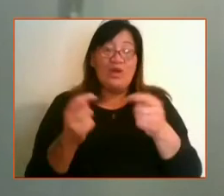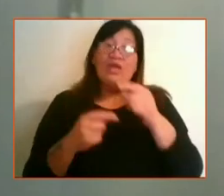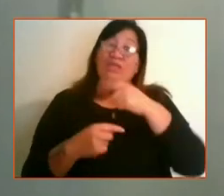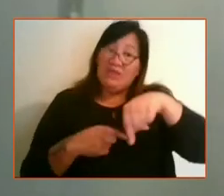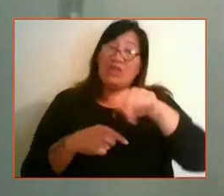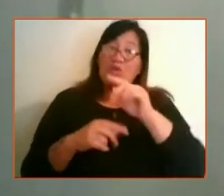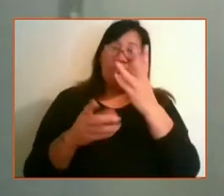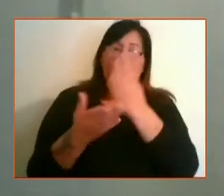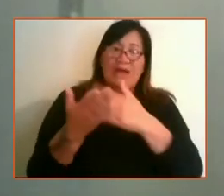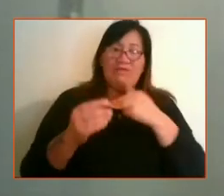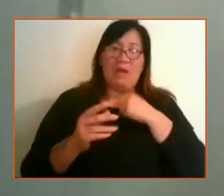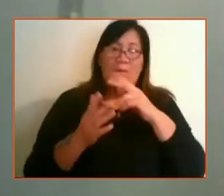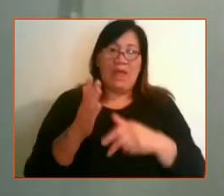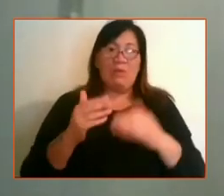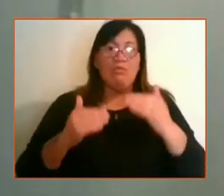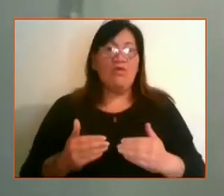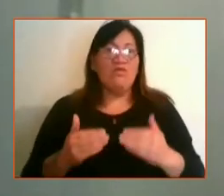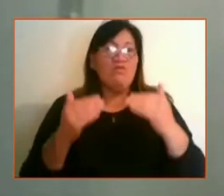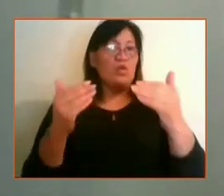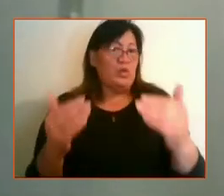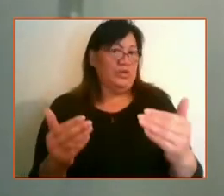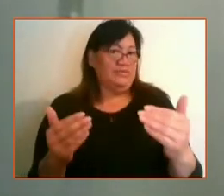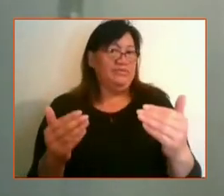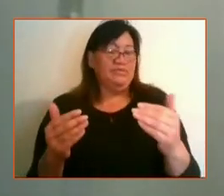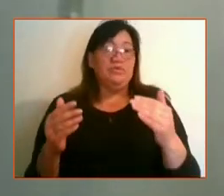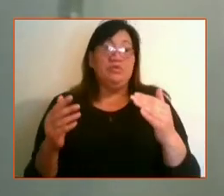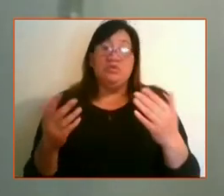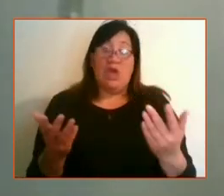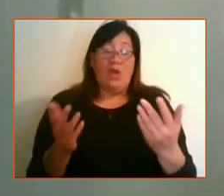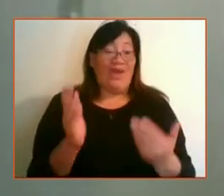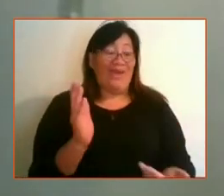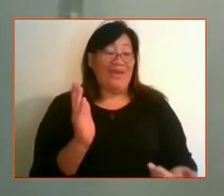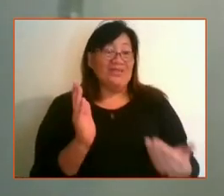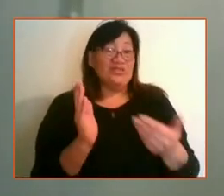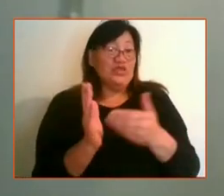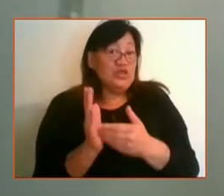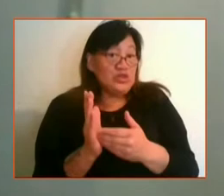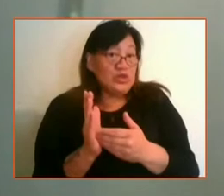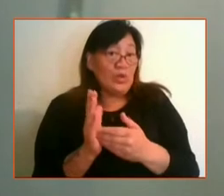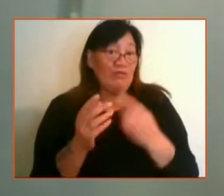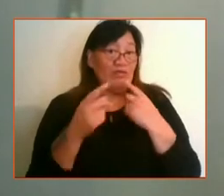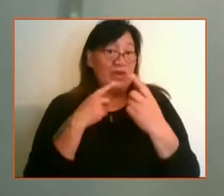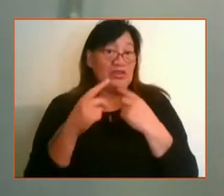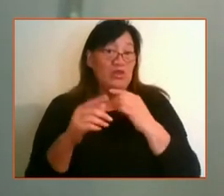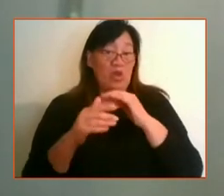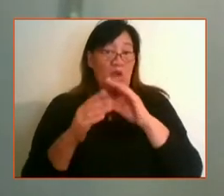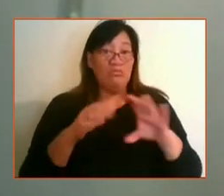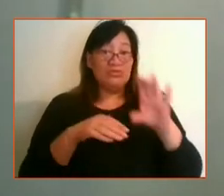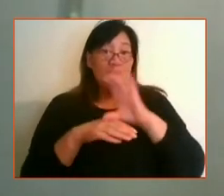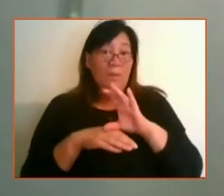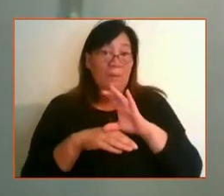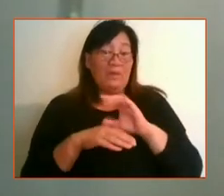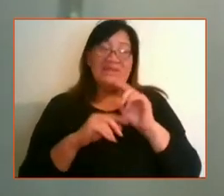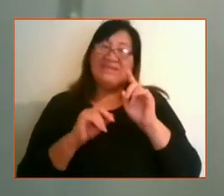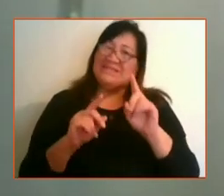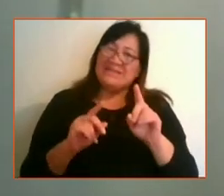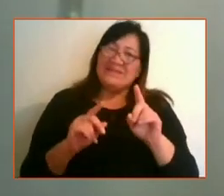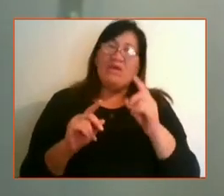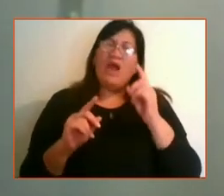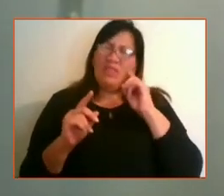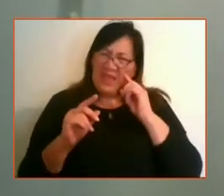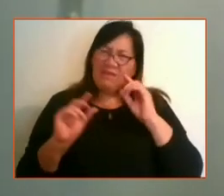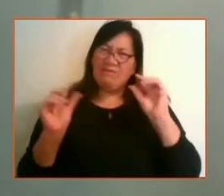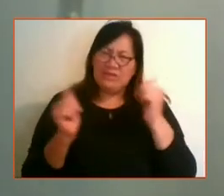forward. And so in terms of any additional information on top of that, I think that we have